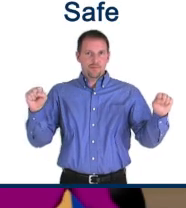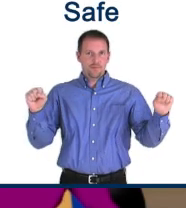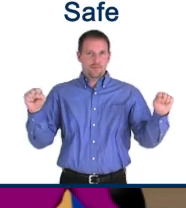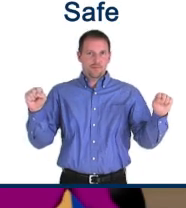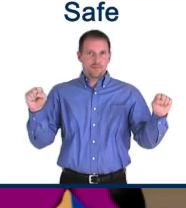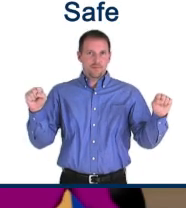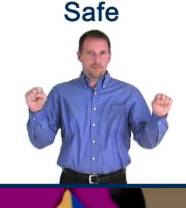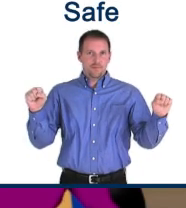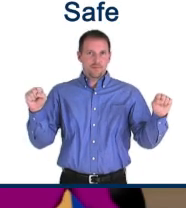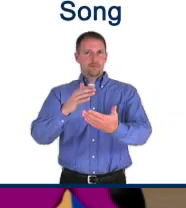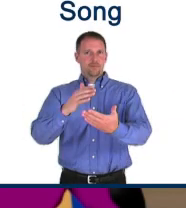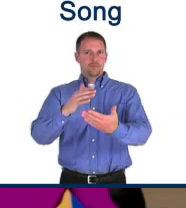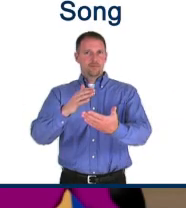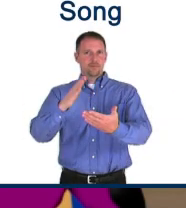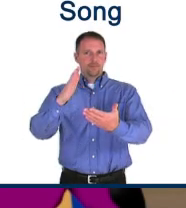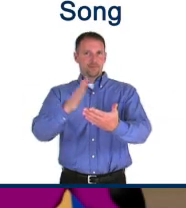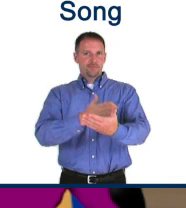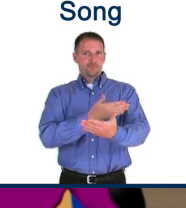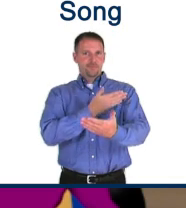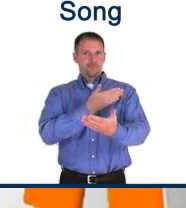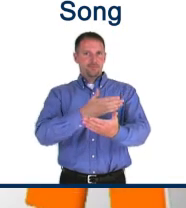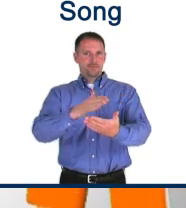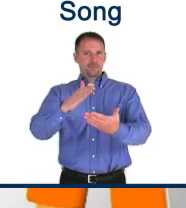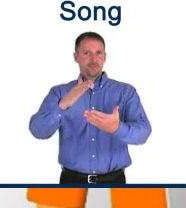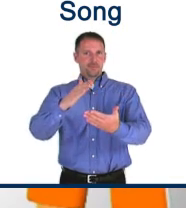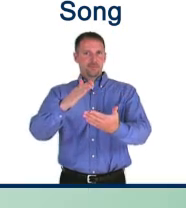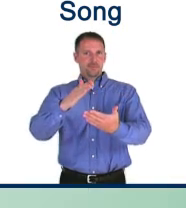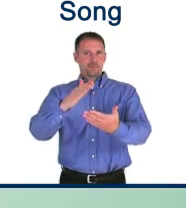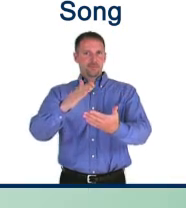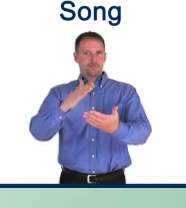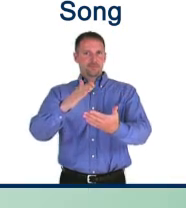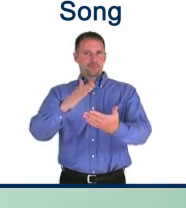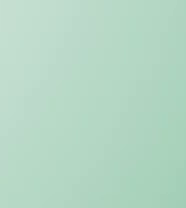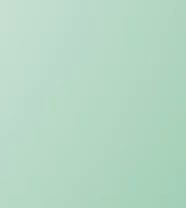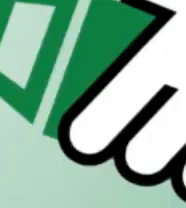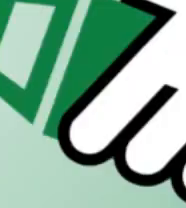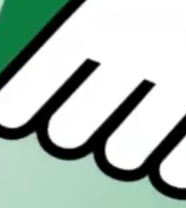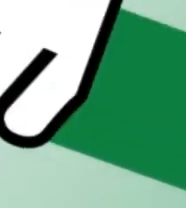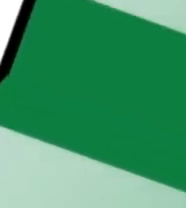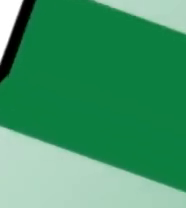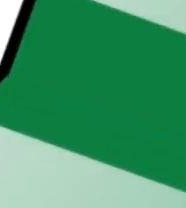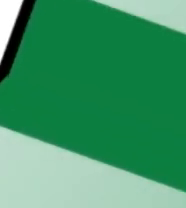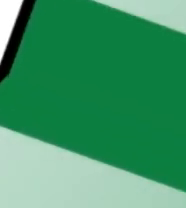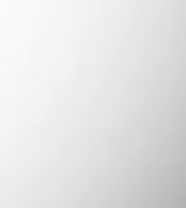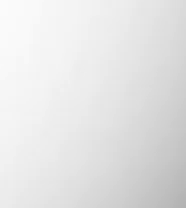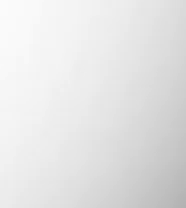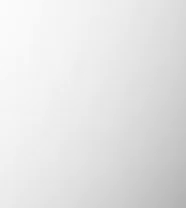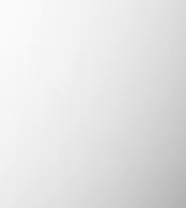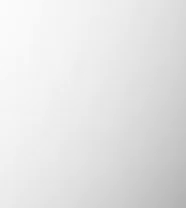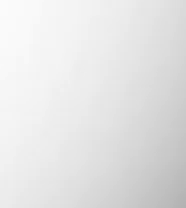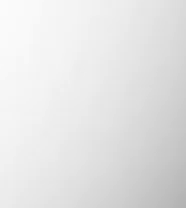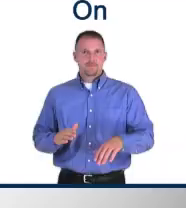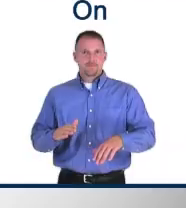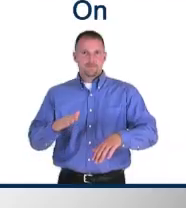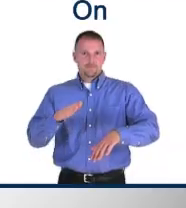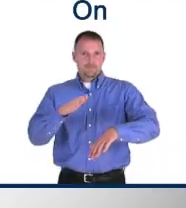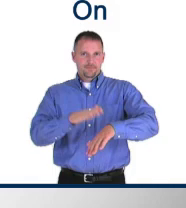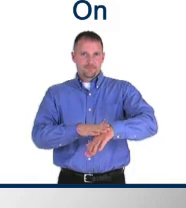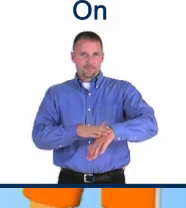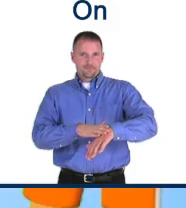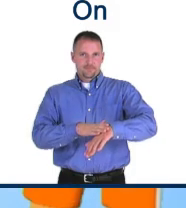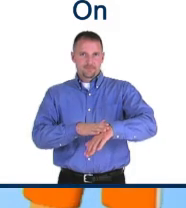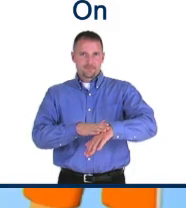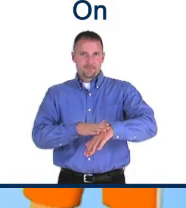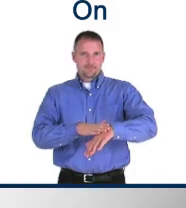safe and sound, so sing that seatbelt song. Clickety click, clickety click. Is your seatbelt